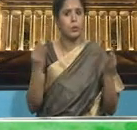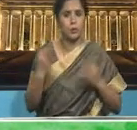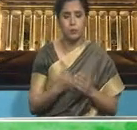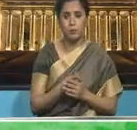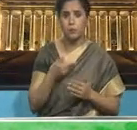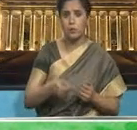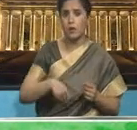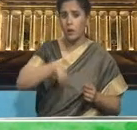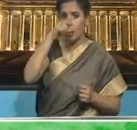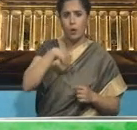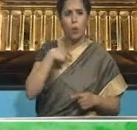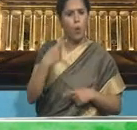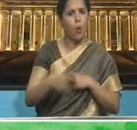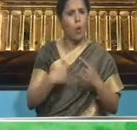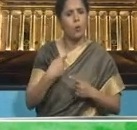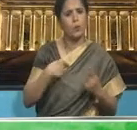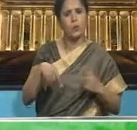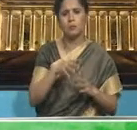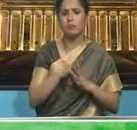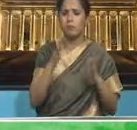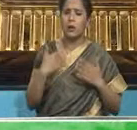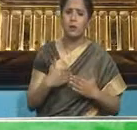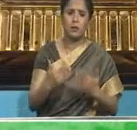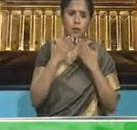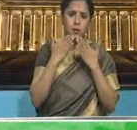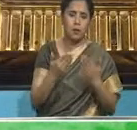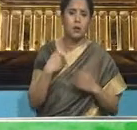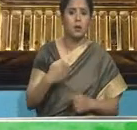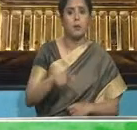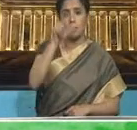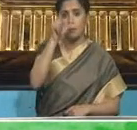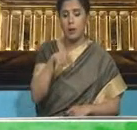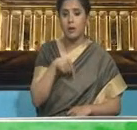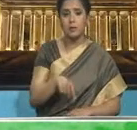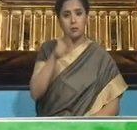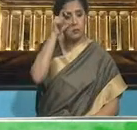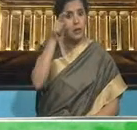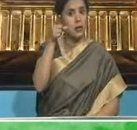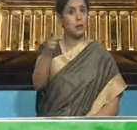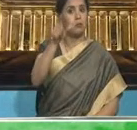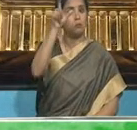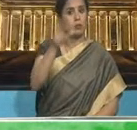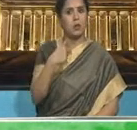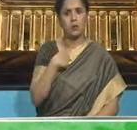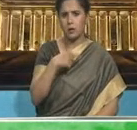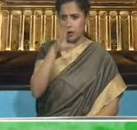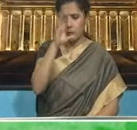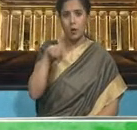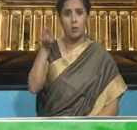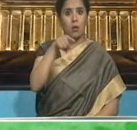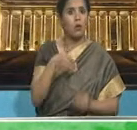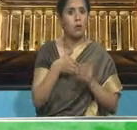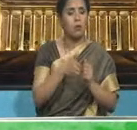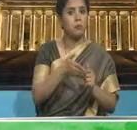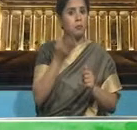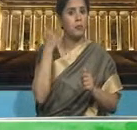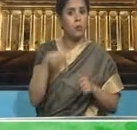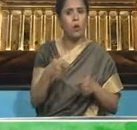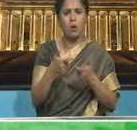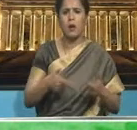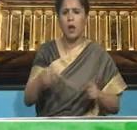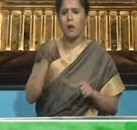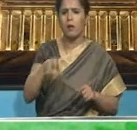nation will always remain grateful to Dr. B.R. Ambedkar, who headed the drafting committee of